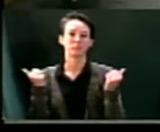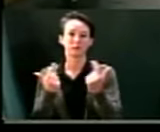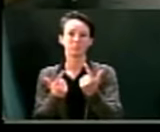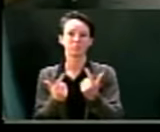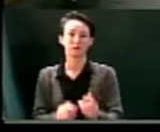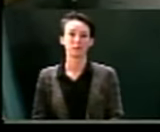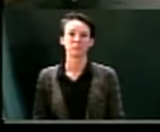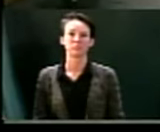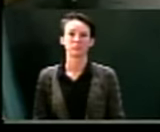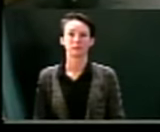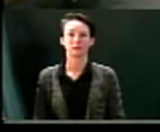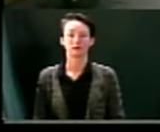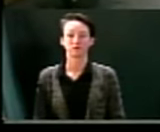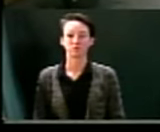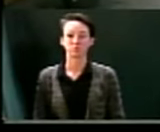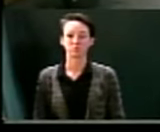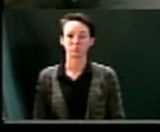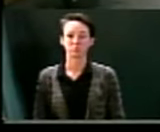for all.